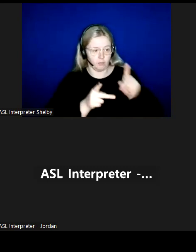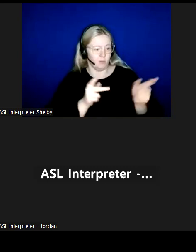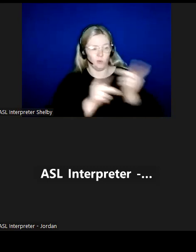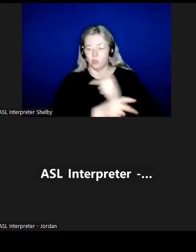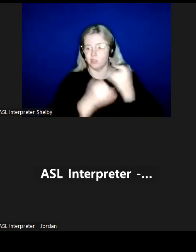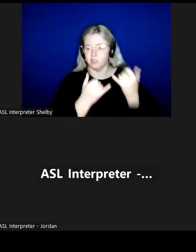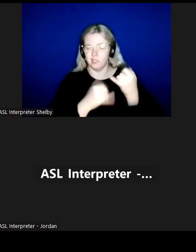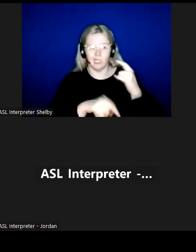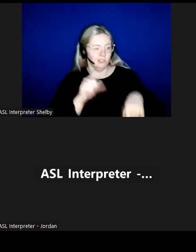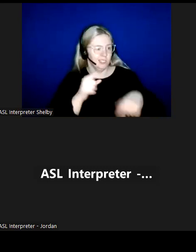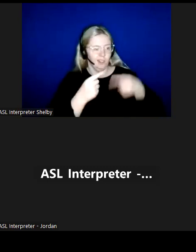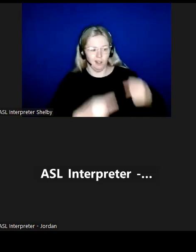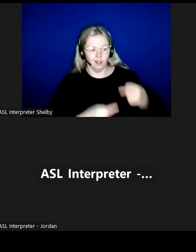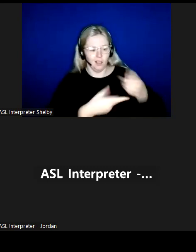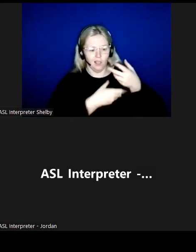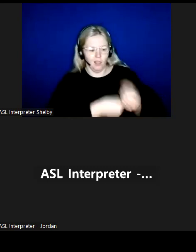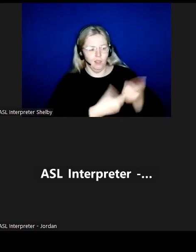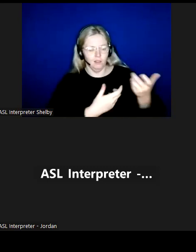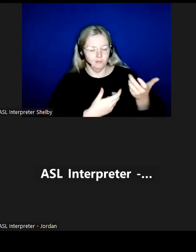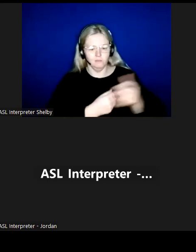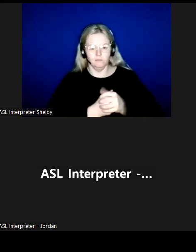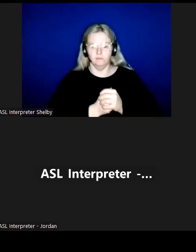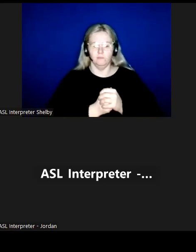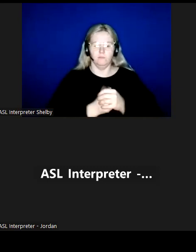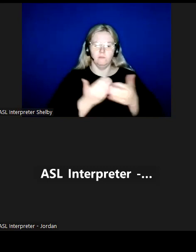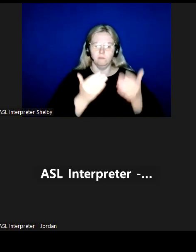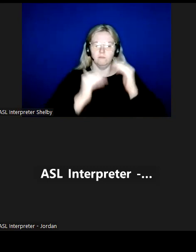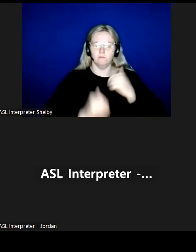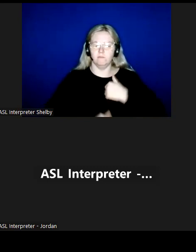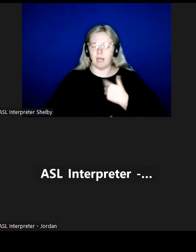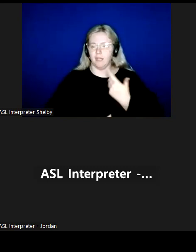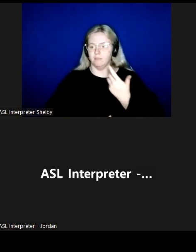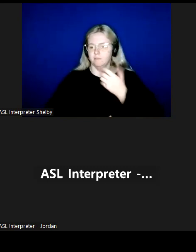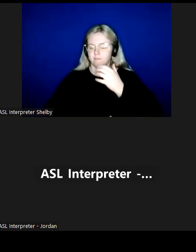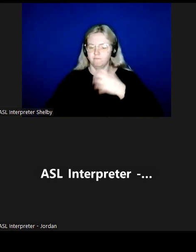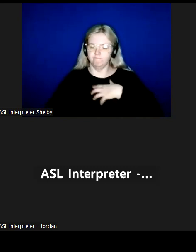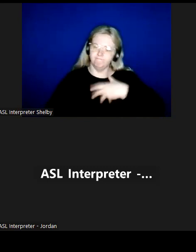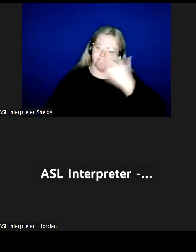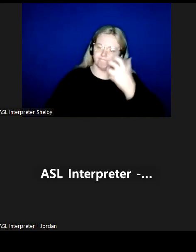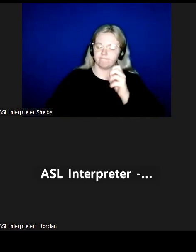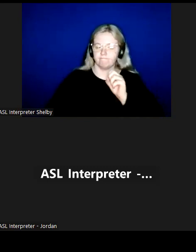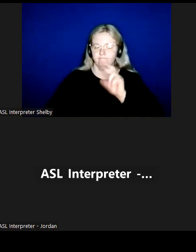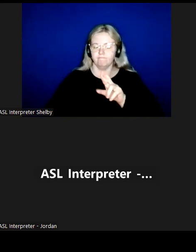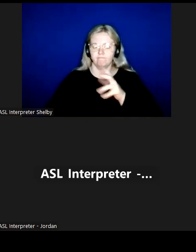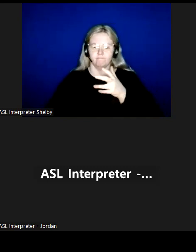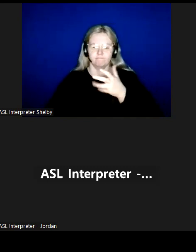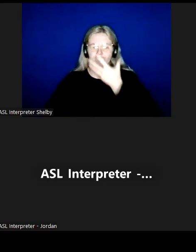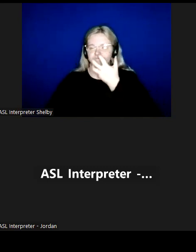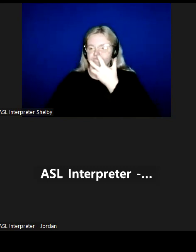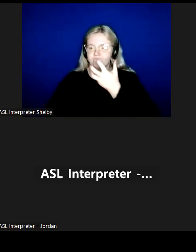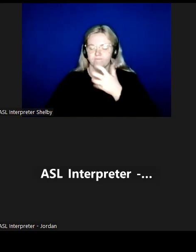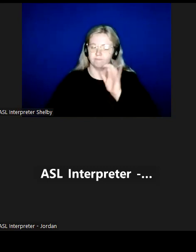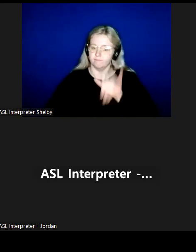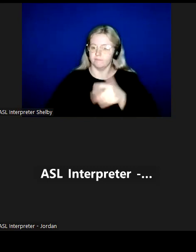more difficult now? Am I bitter or angry about the death? So going back to think about that chart that Jenna was talking